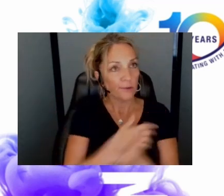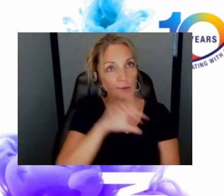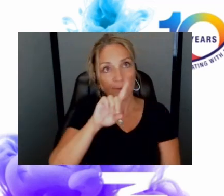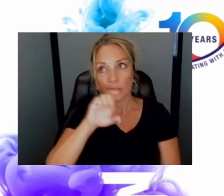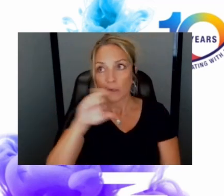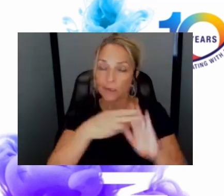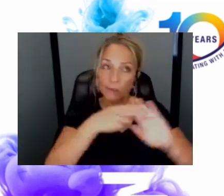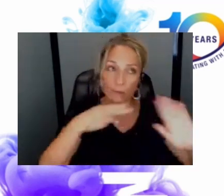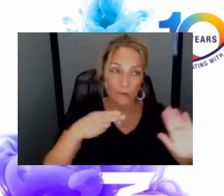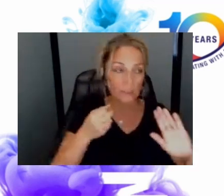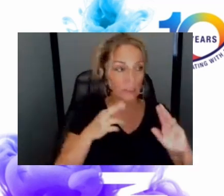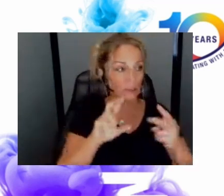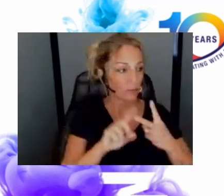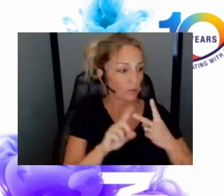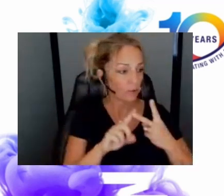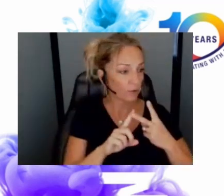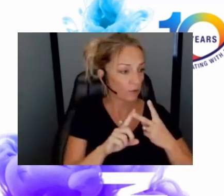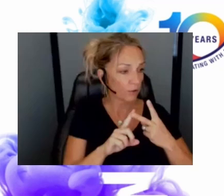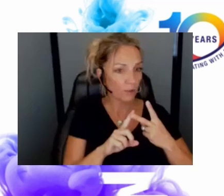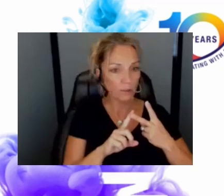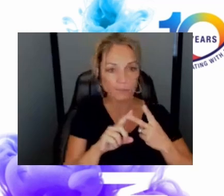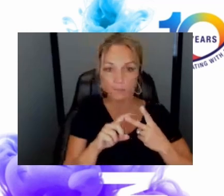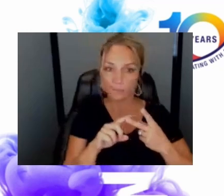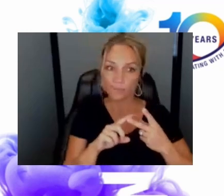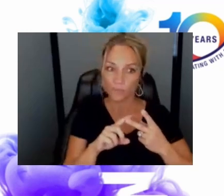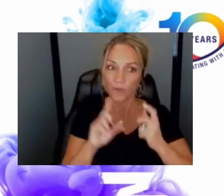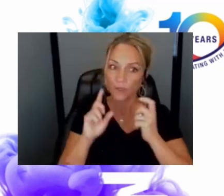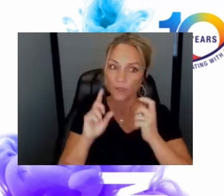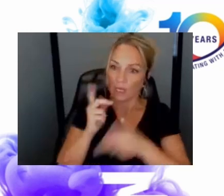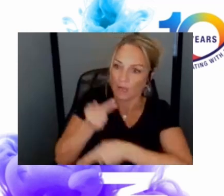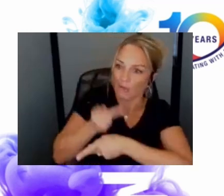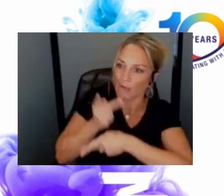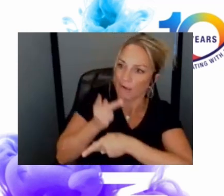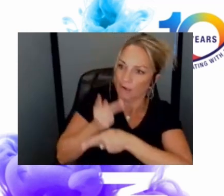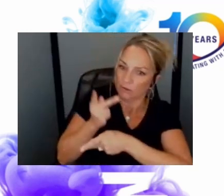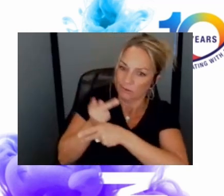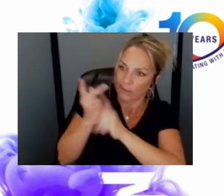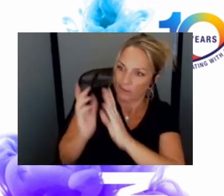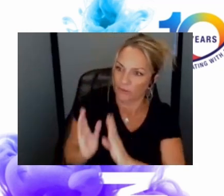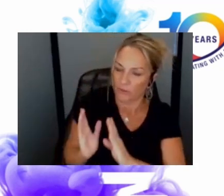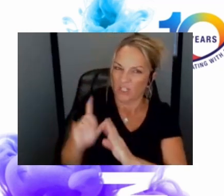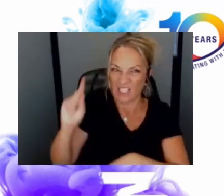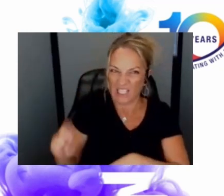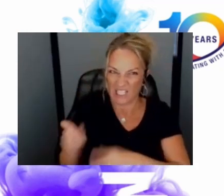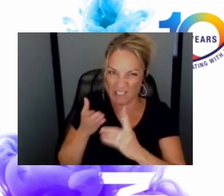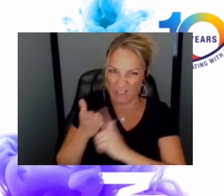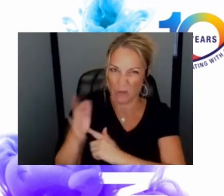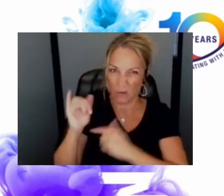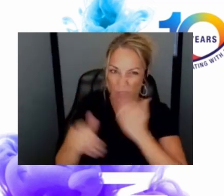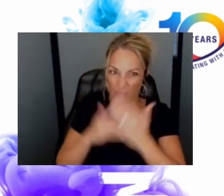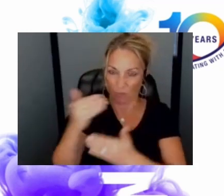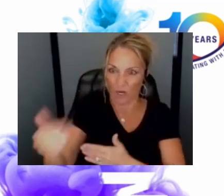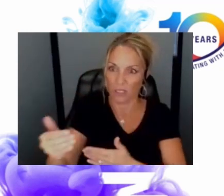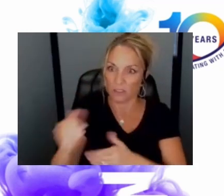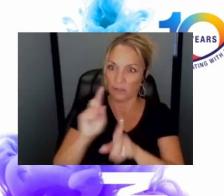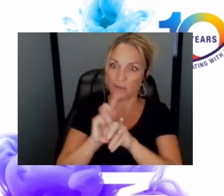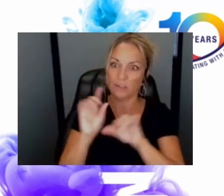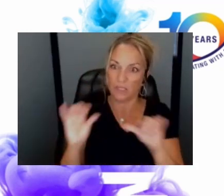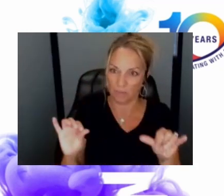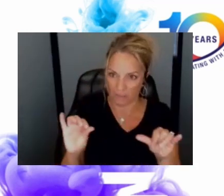or, being a caregiver, and then needing to go through that process on top of it and the